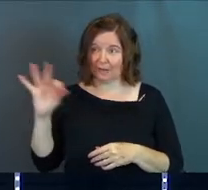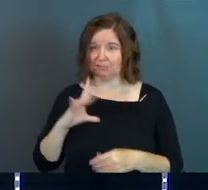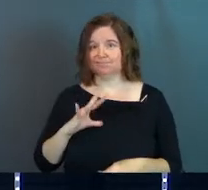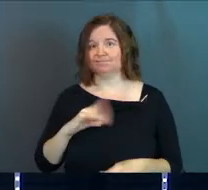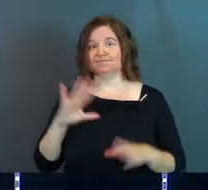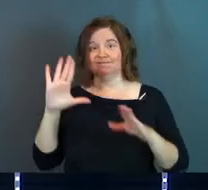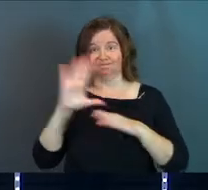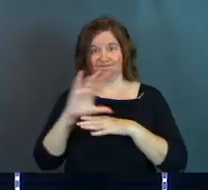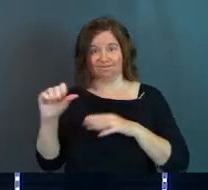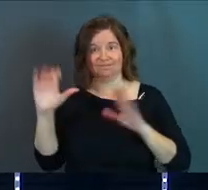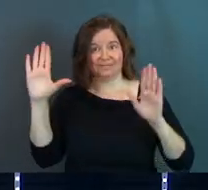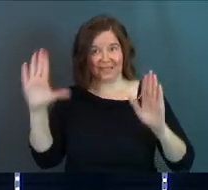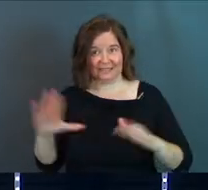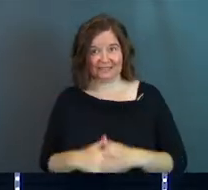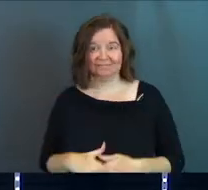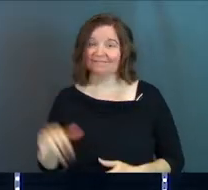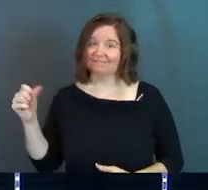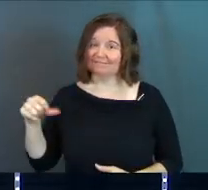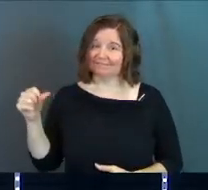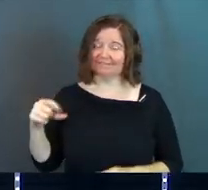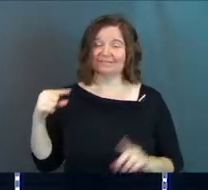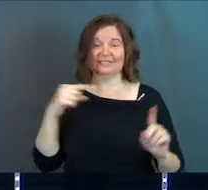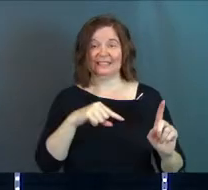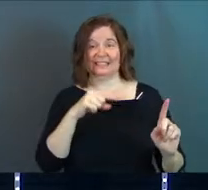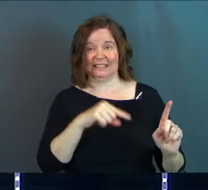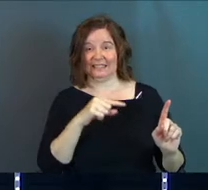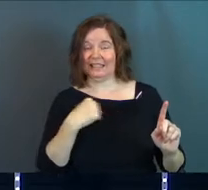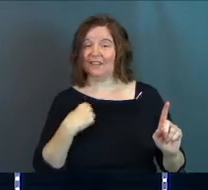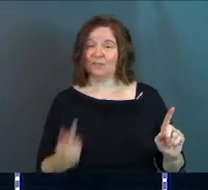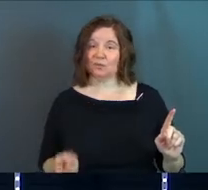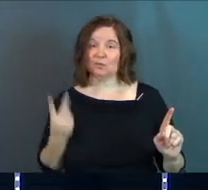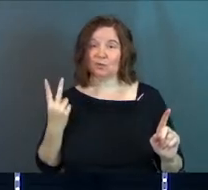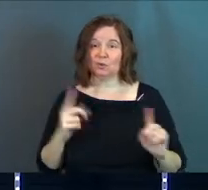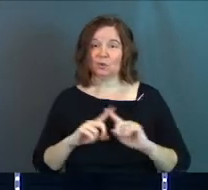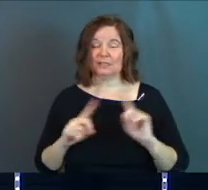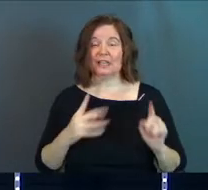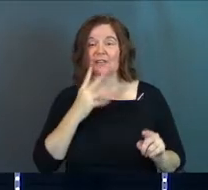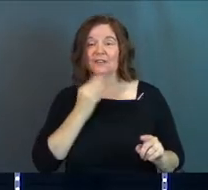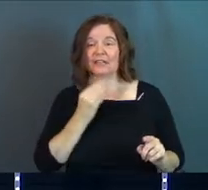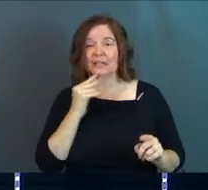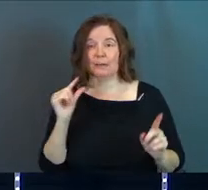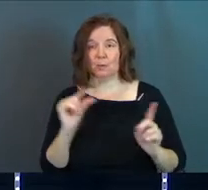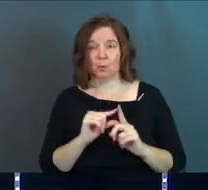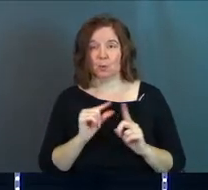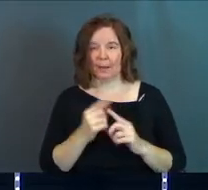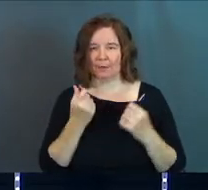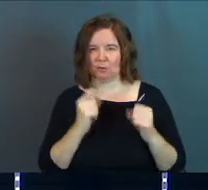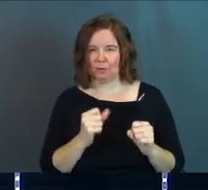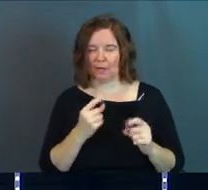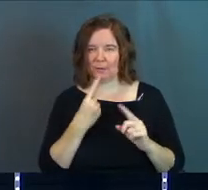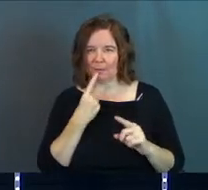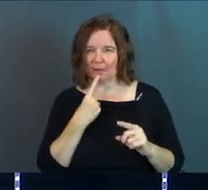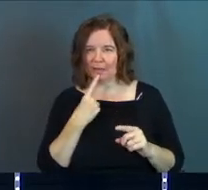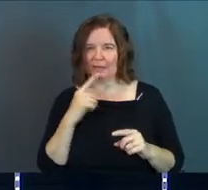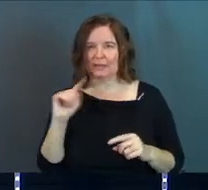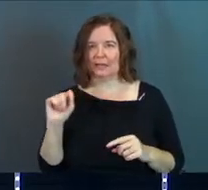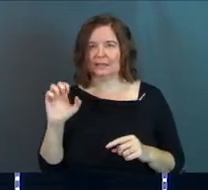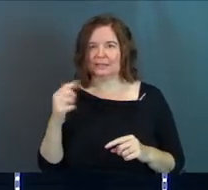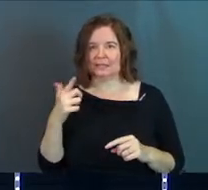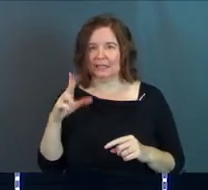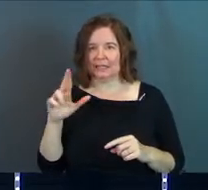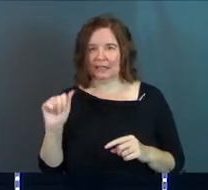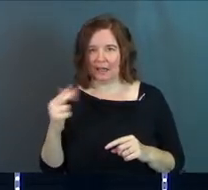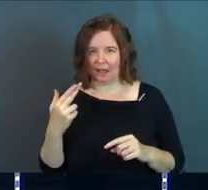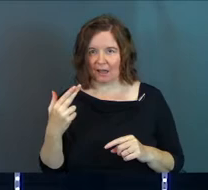not amazing? He gave you two different Hebrew words. I'm going to try and pronounce them, Tehillah and